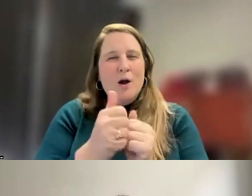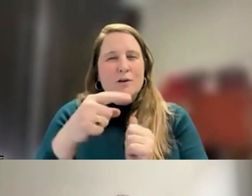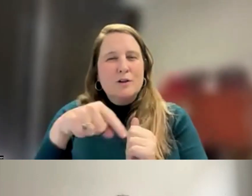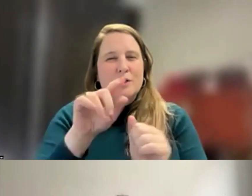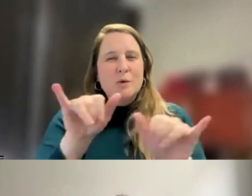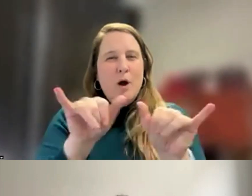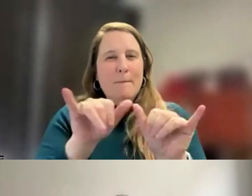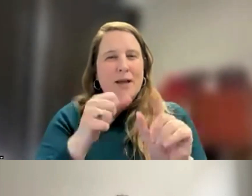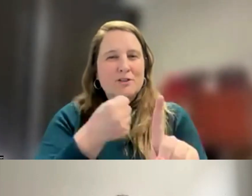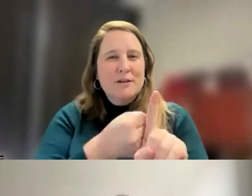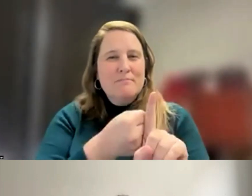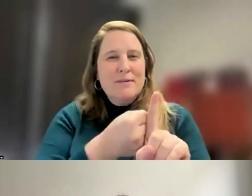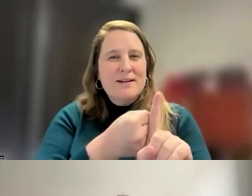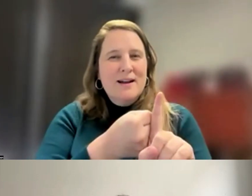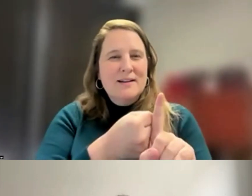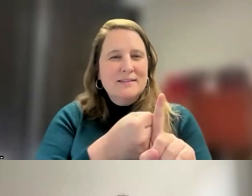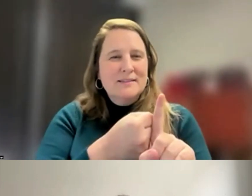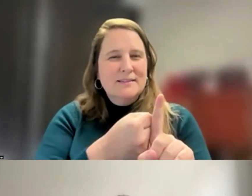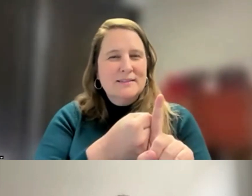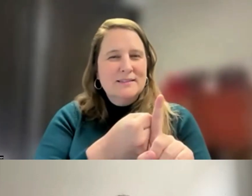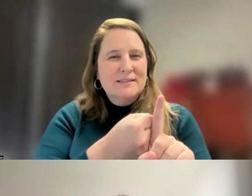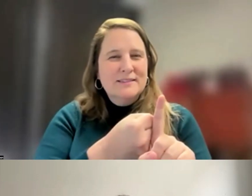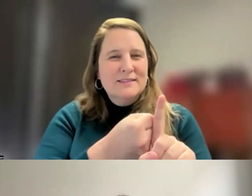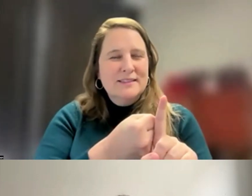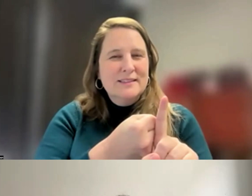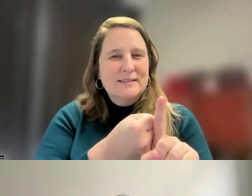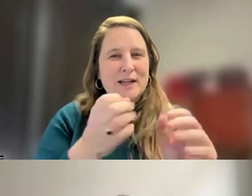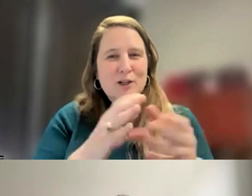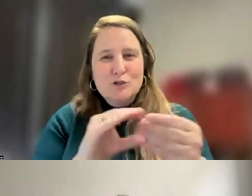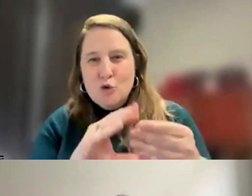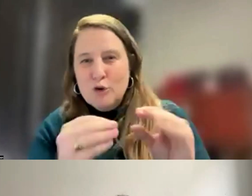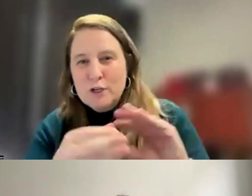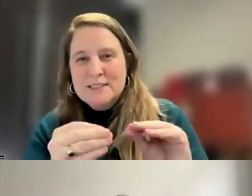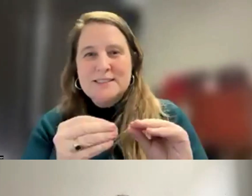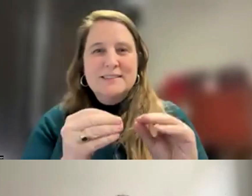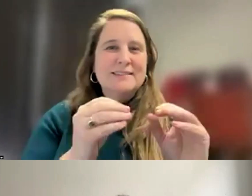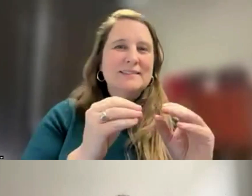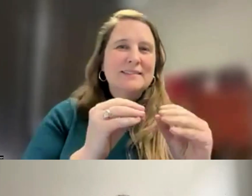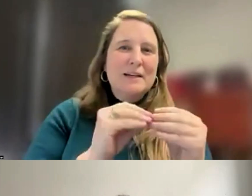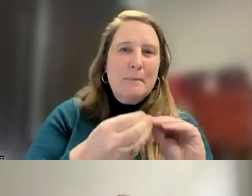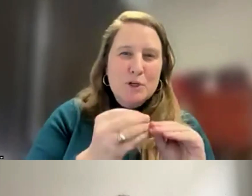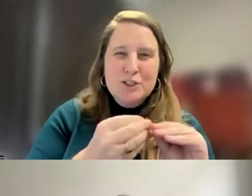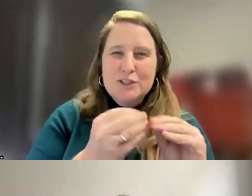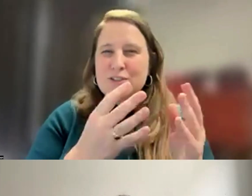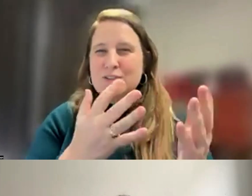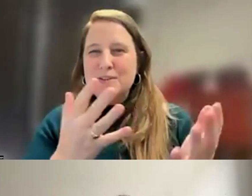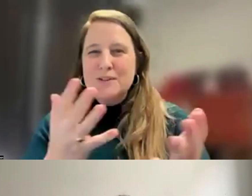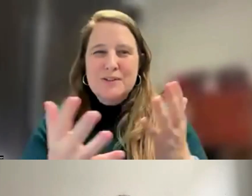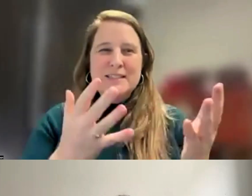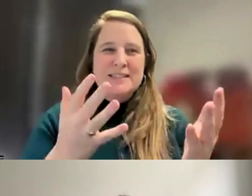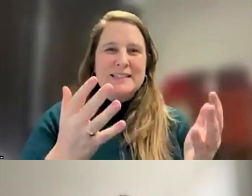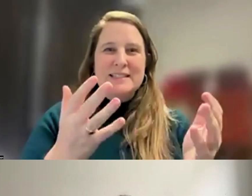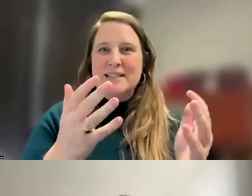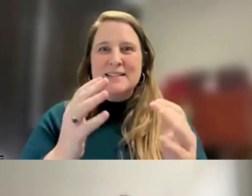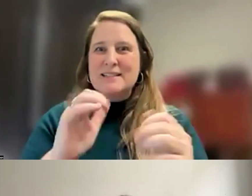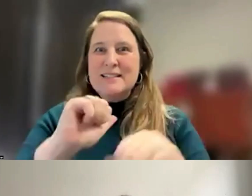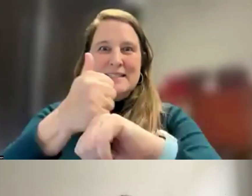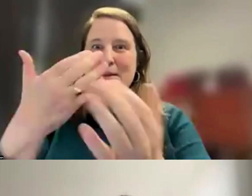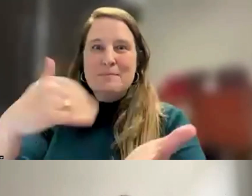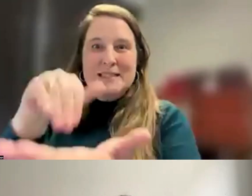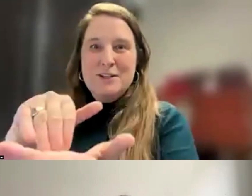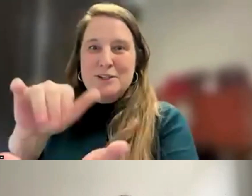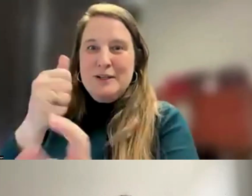Um, so how are you all measuring impact? Is it stories? Is it